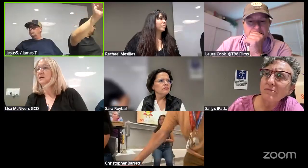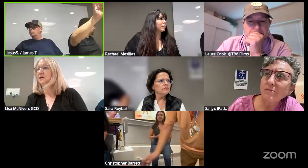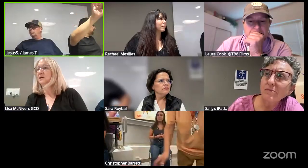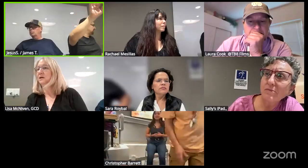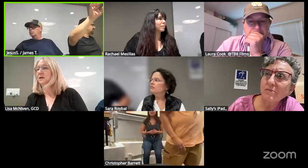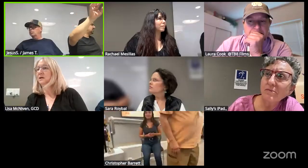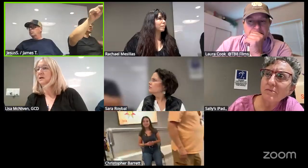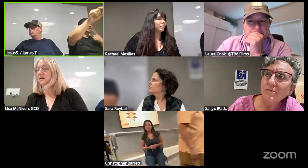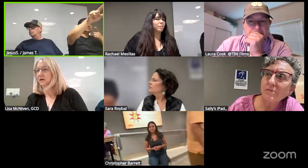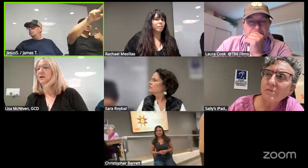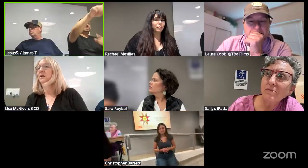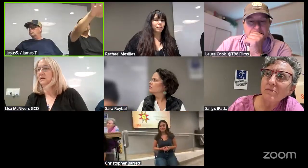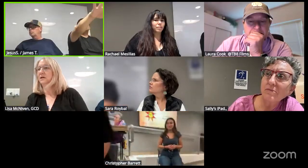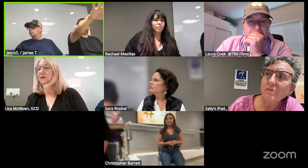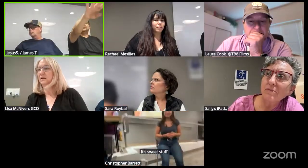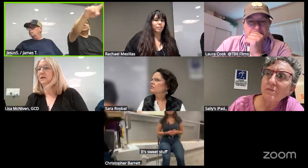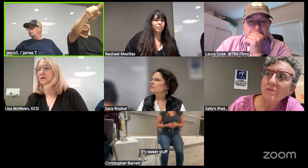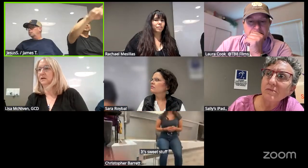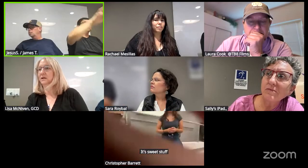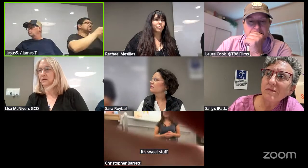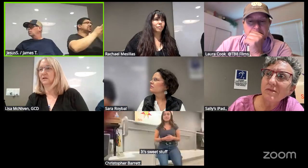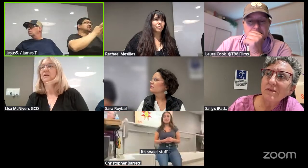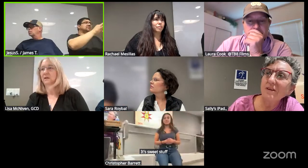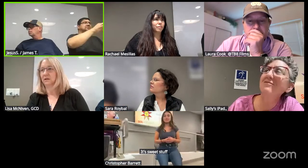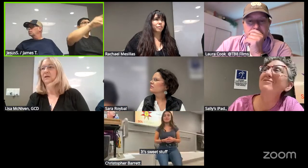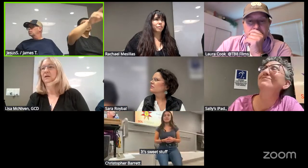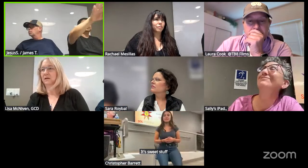Is we said that was the different colors.